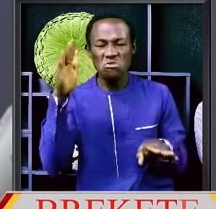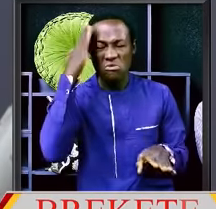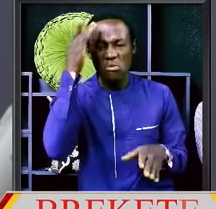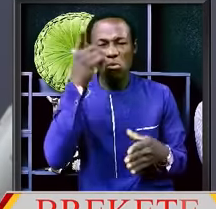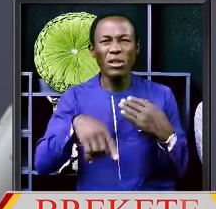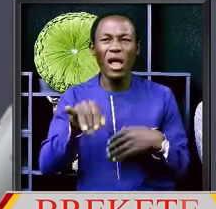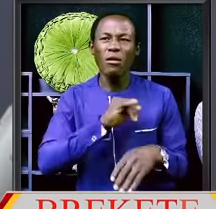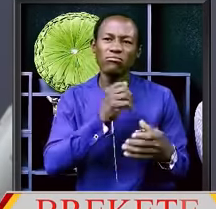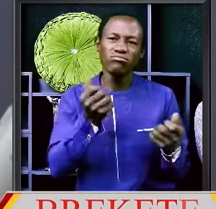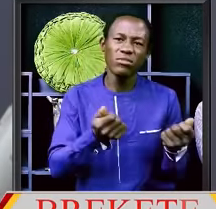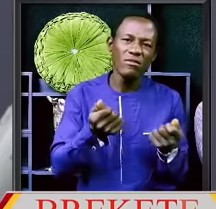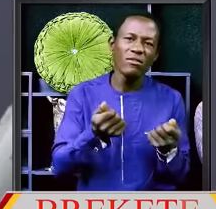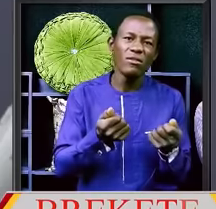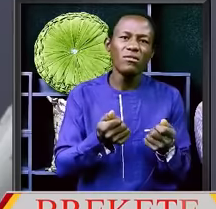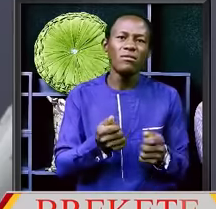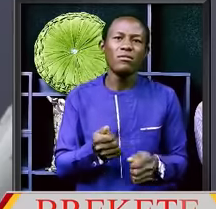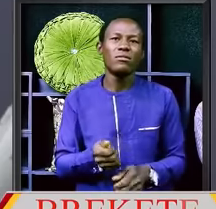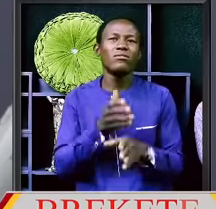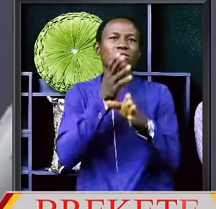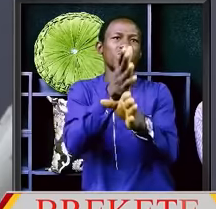Road safety come block me for road.